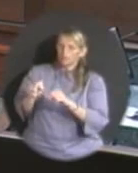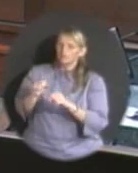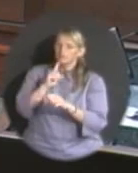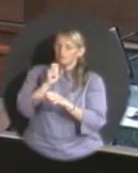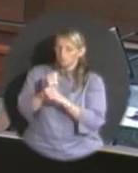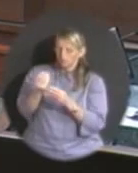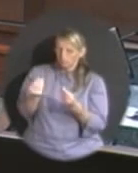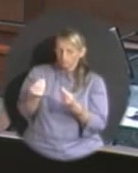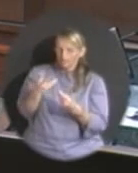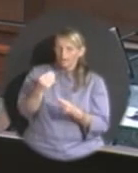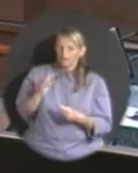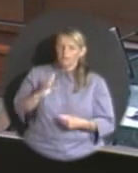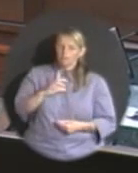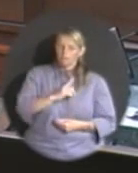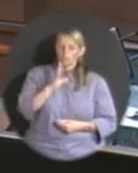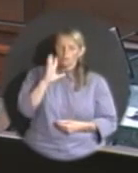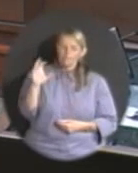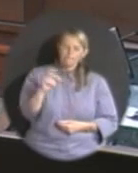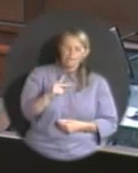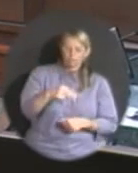board return to the regular meeting at